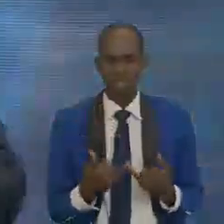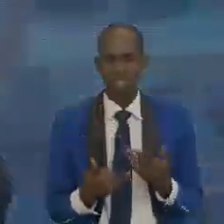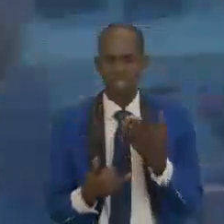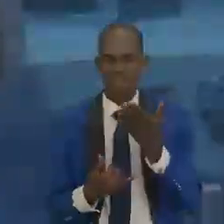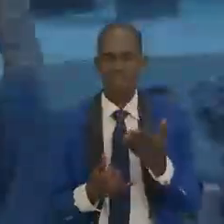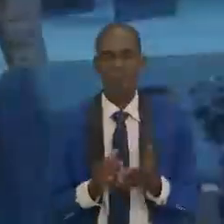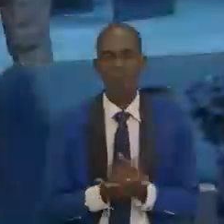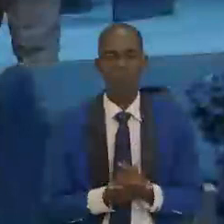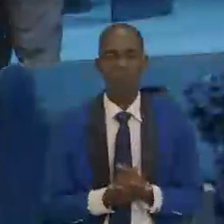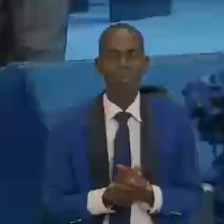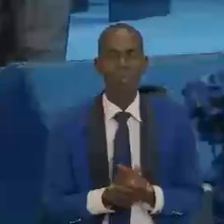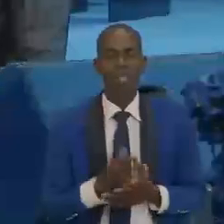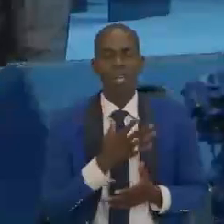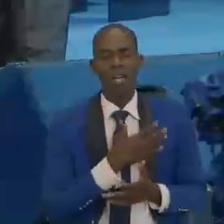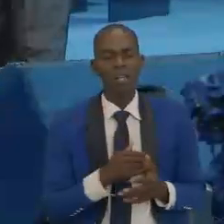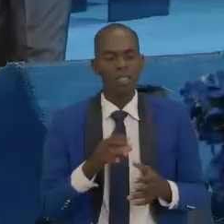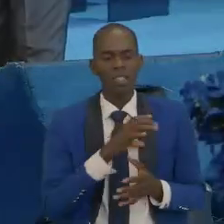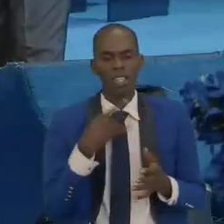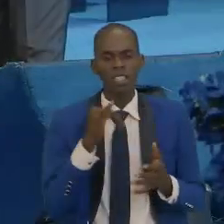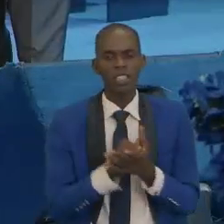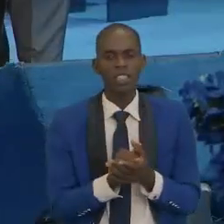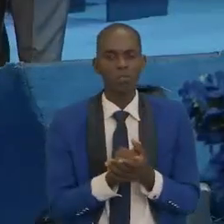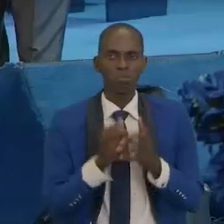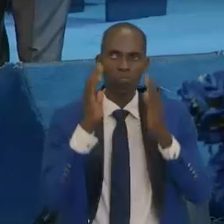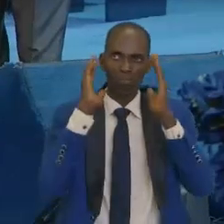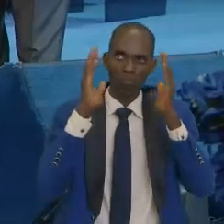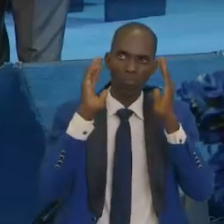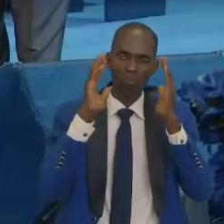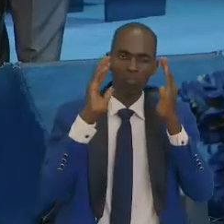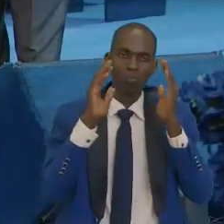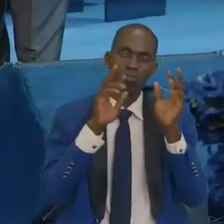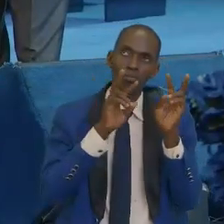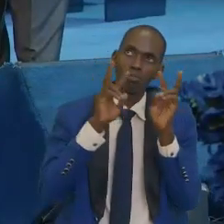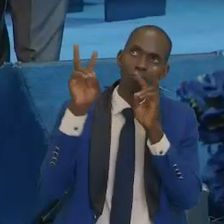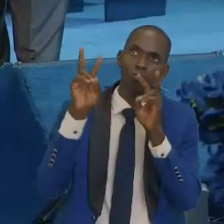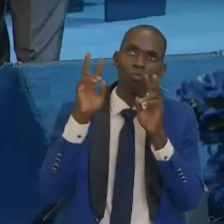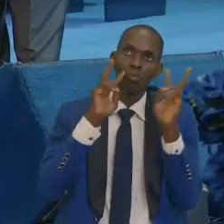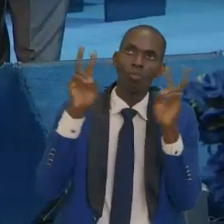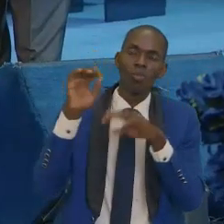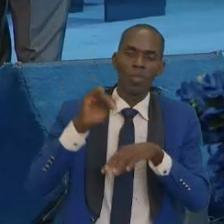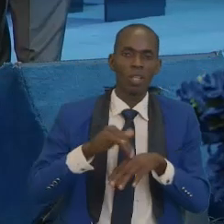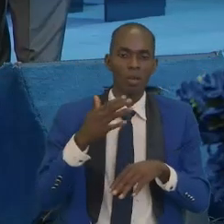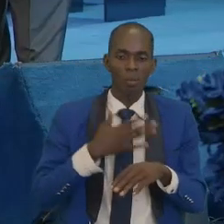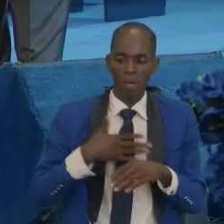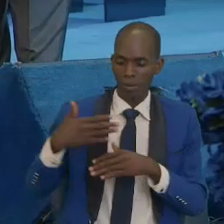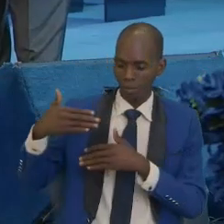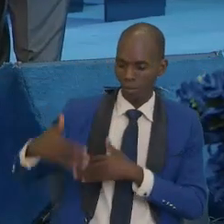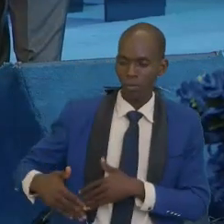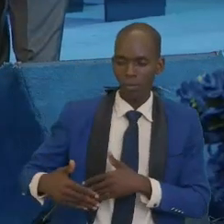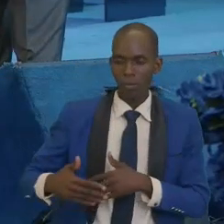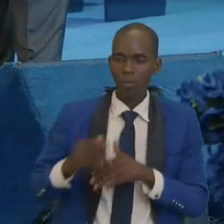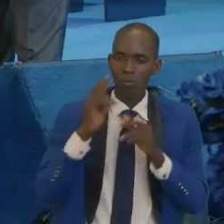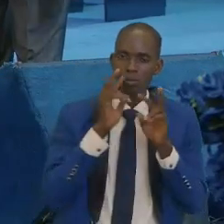and he said, pay attention, look here. Look at my side. And look at the hole with